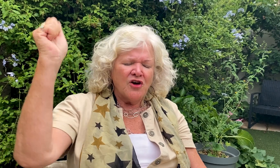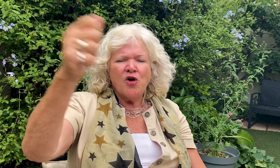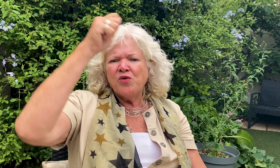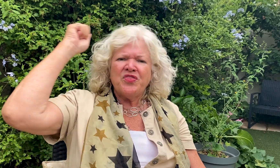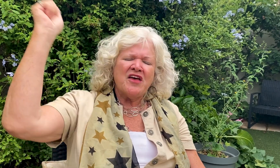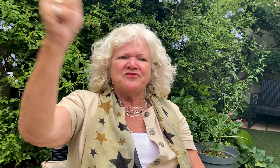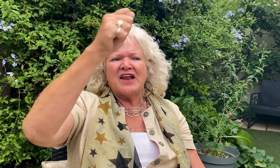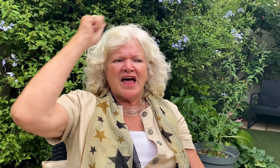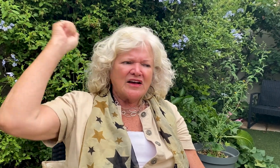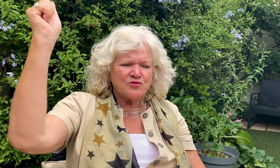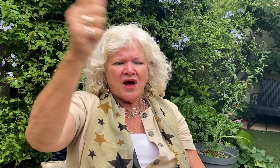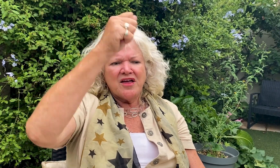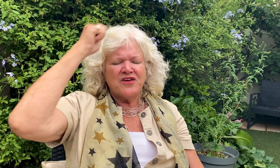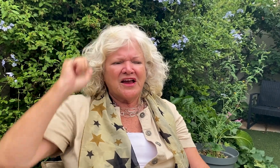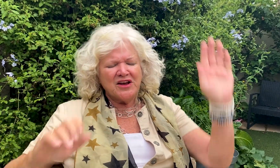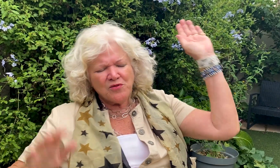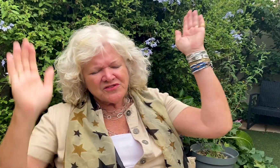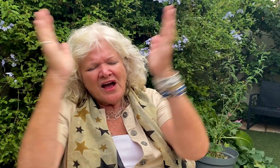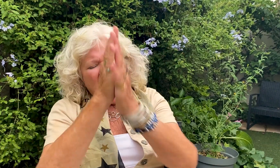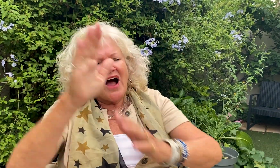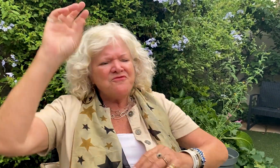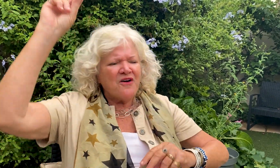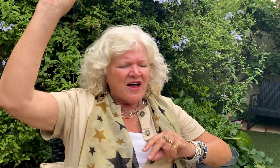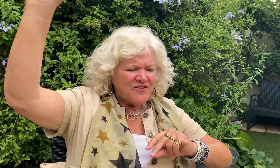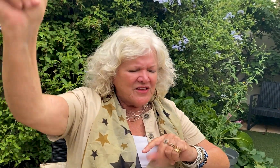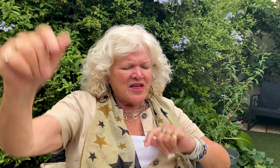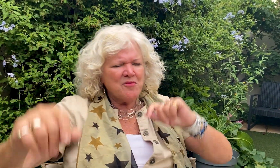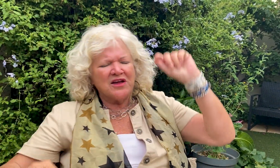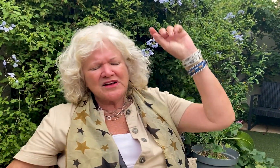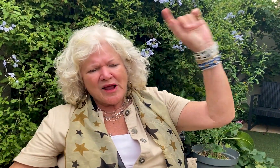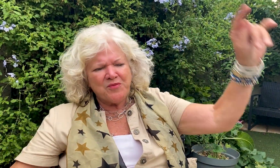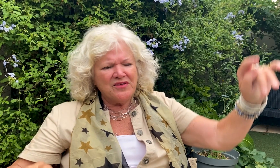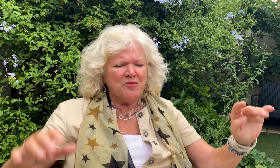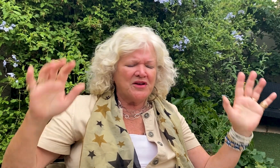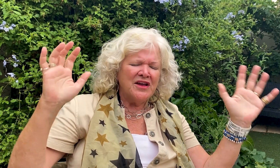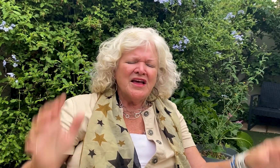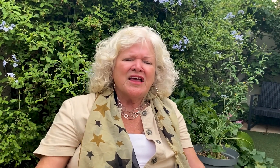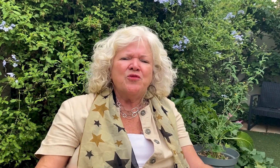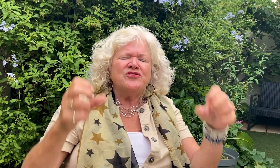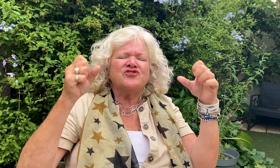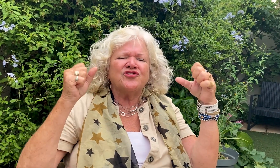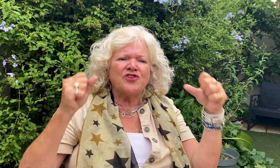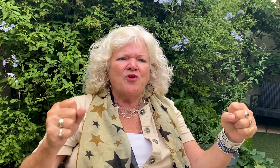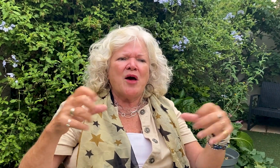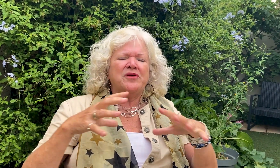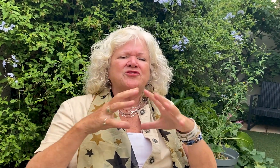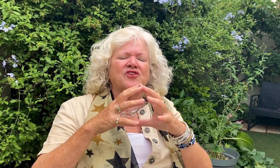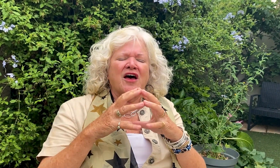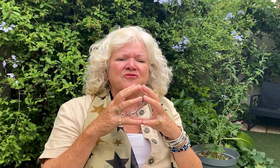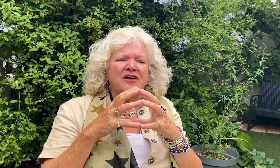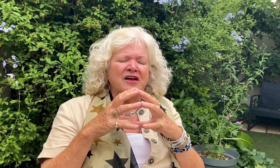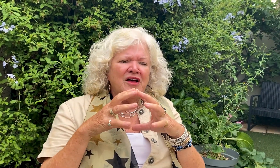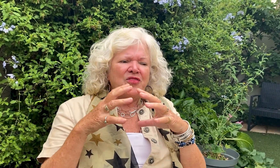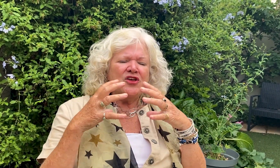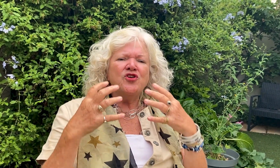youth with their flags waving, and he was high-fiving them and clapping them, and he was just so happy to